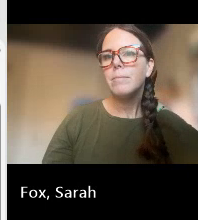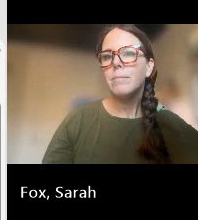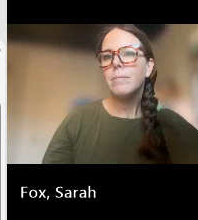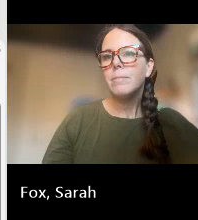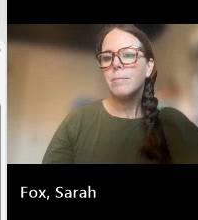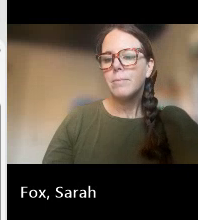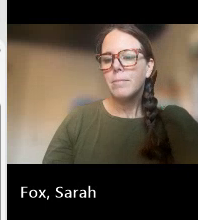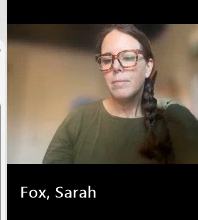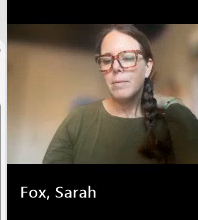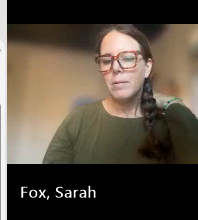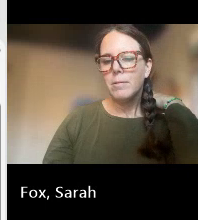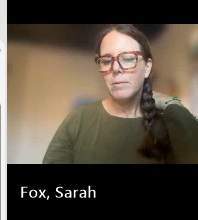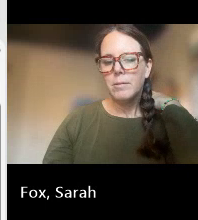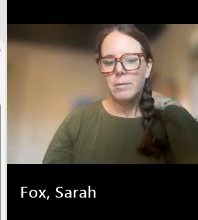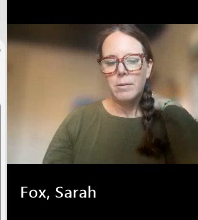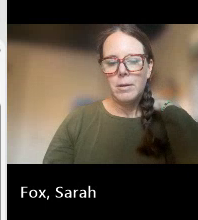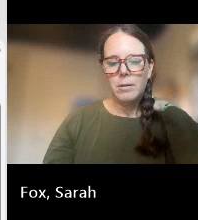here.